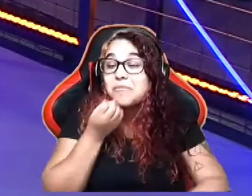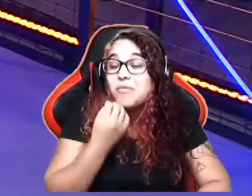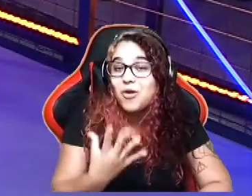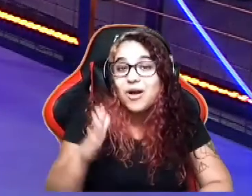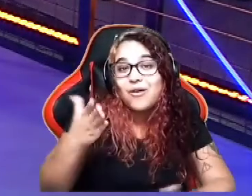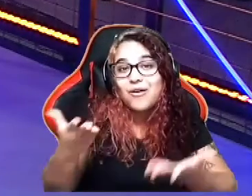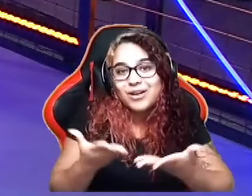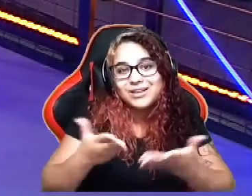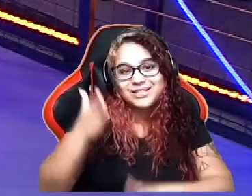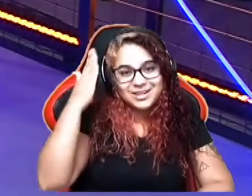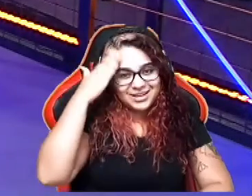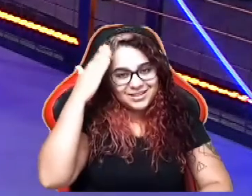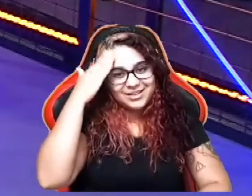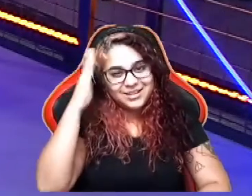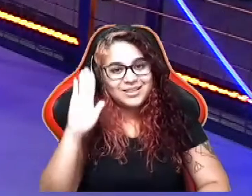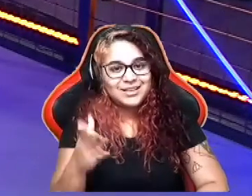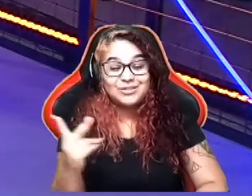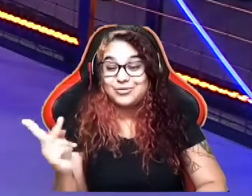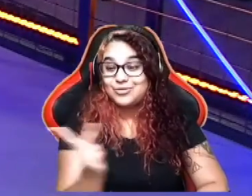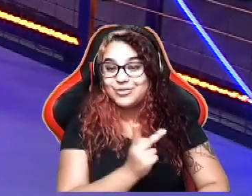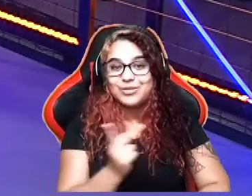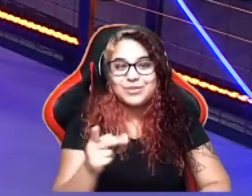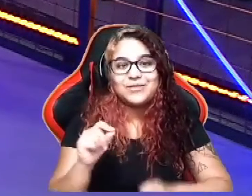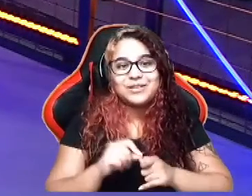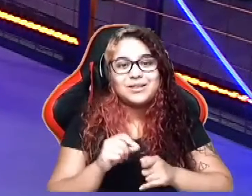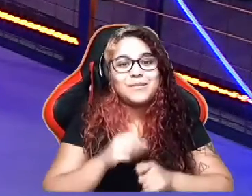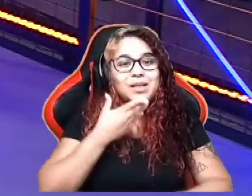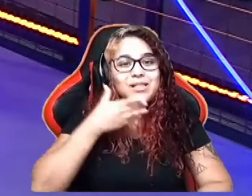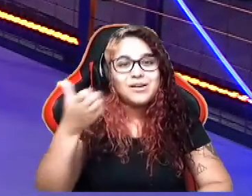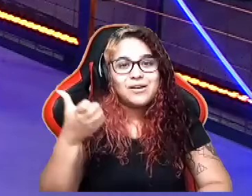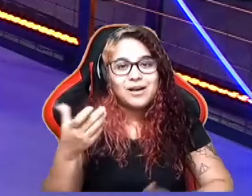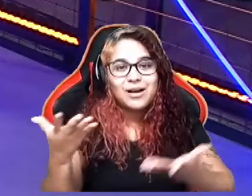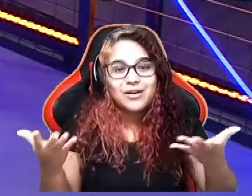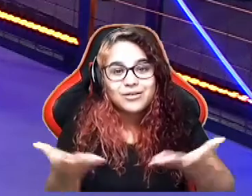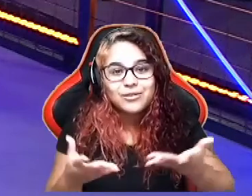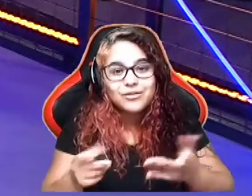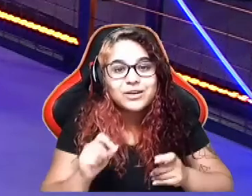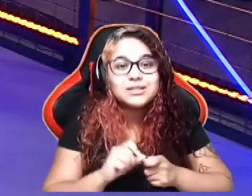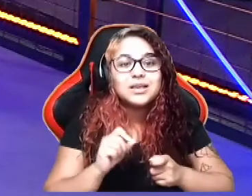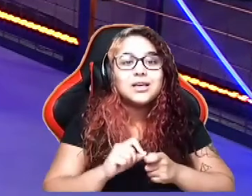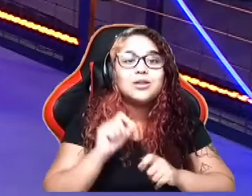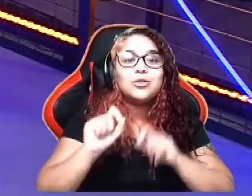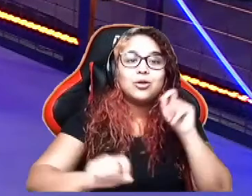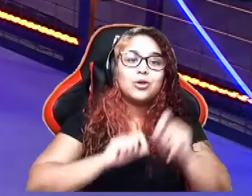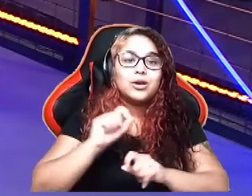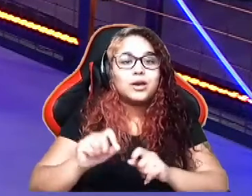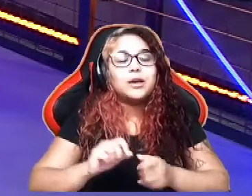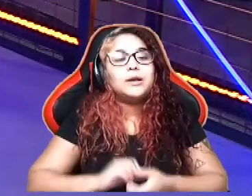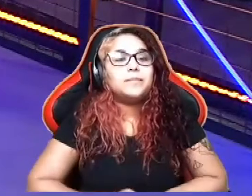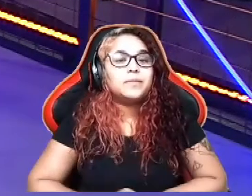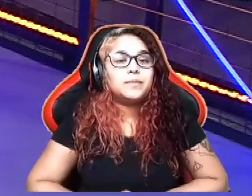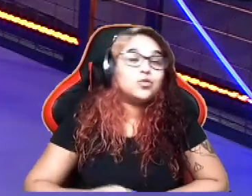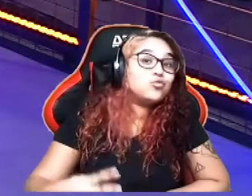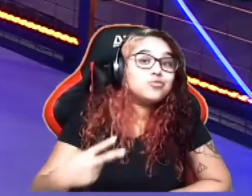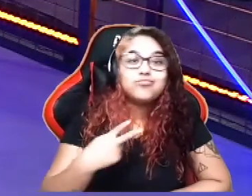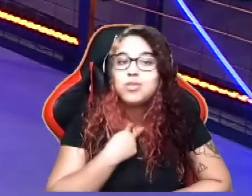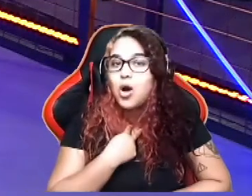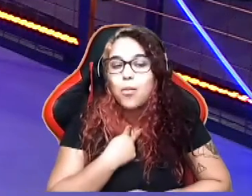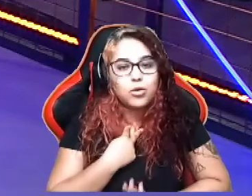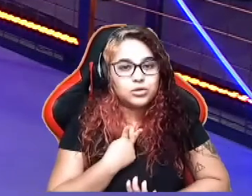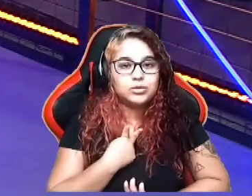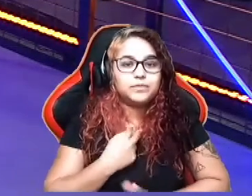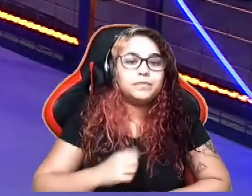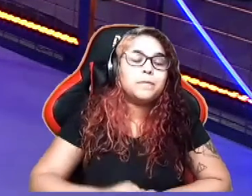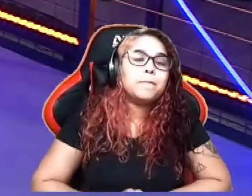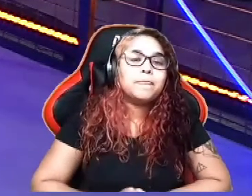lados right? aí So da now that we understand both sides and now that we can create the best of both worlds, eu let's